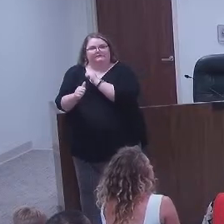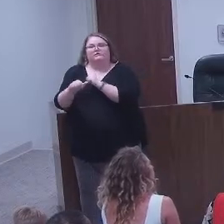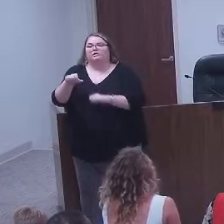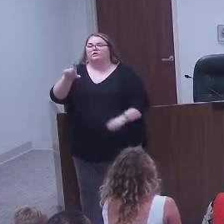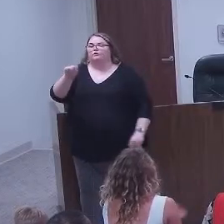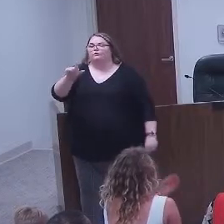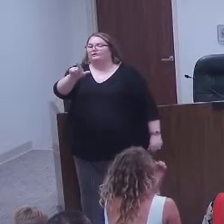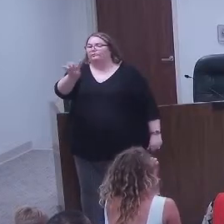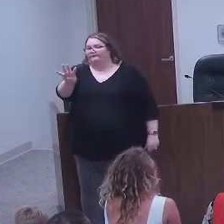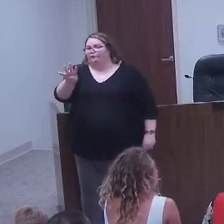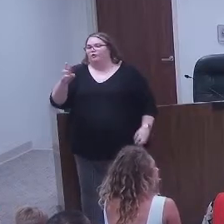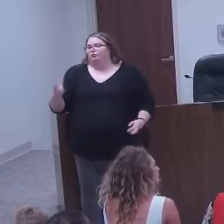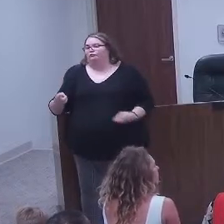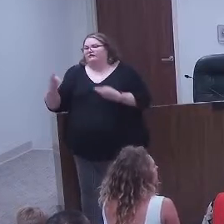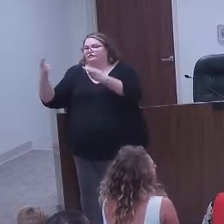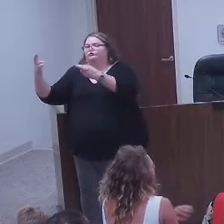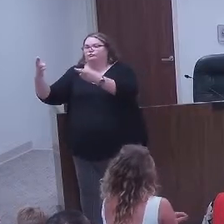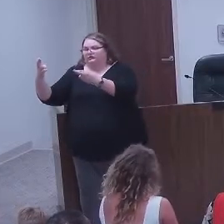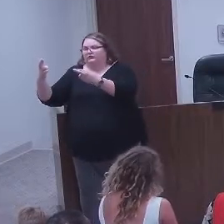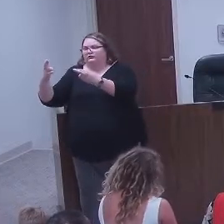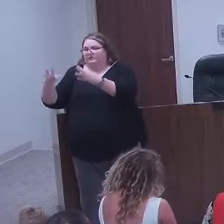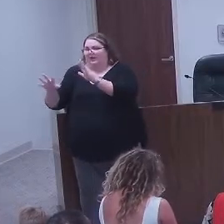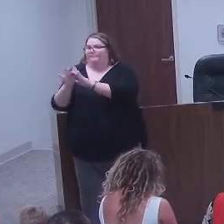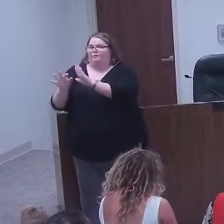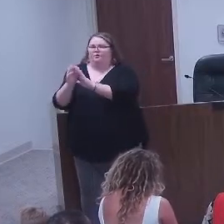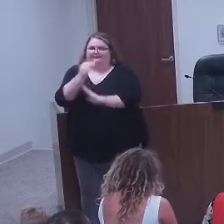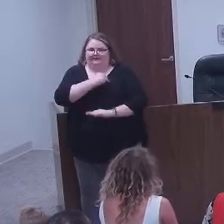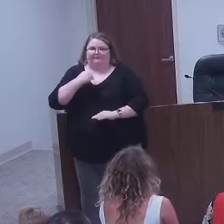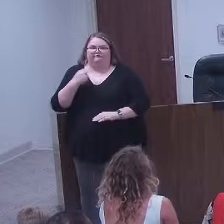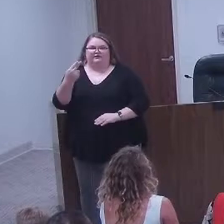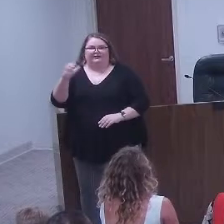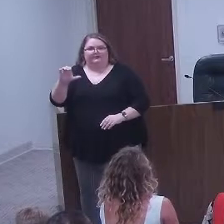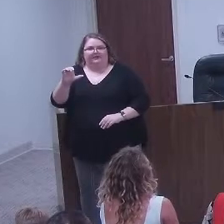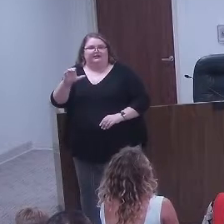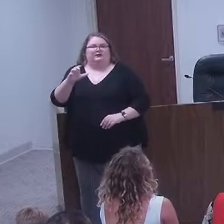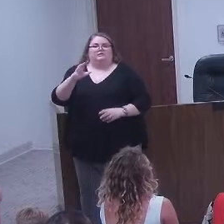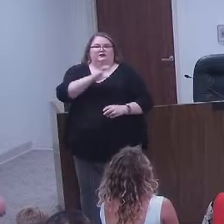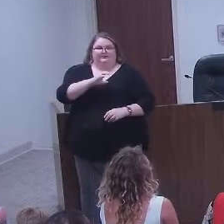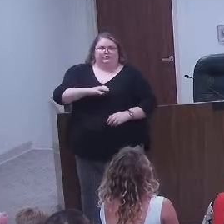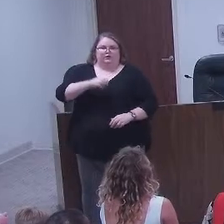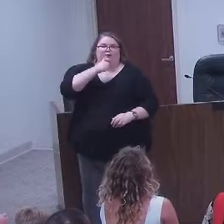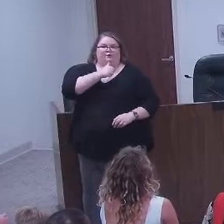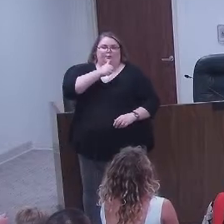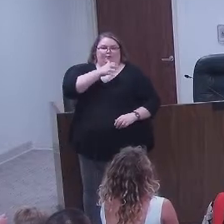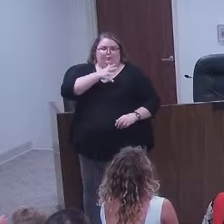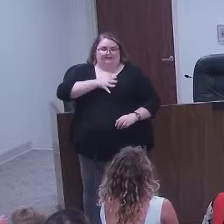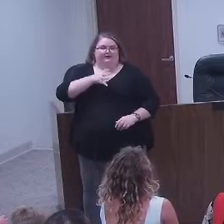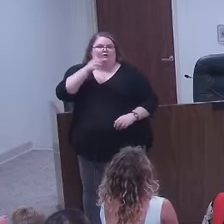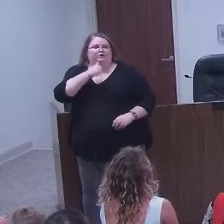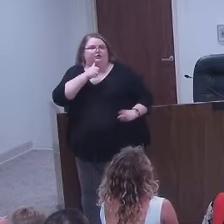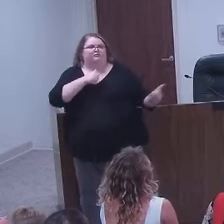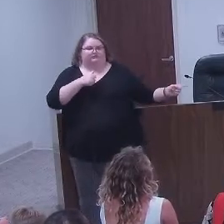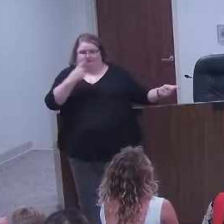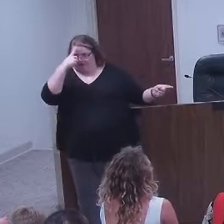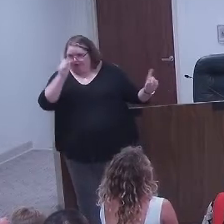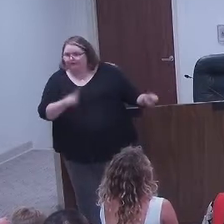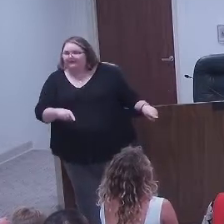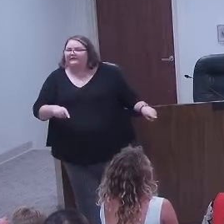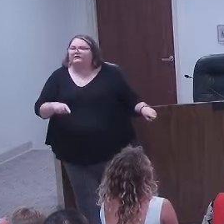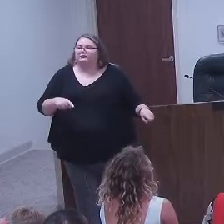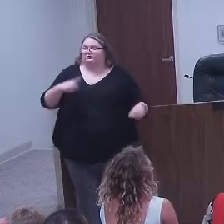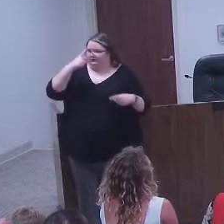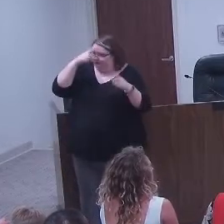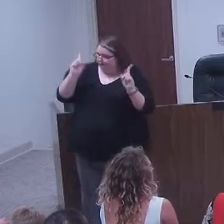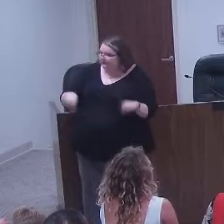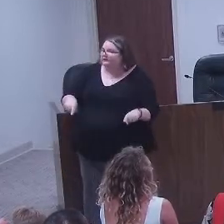2024 resolution appointing members to the Hamilton County Commission on Women and Girls. Second. Commissioner Dreehouse? Yes.